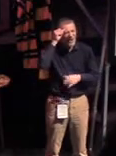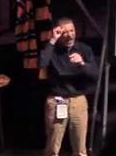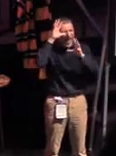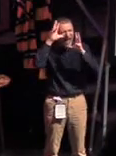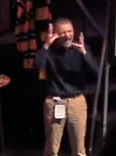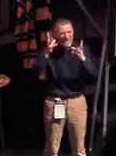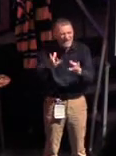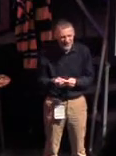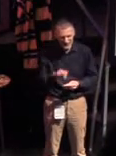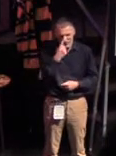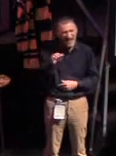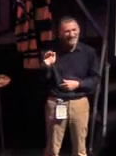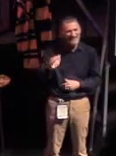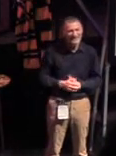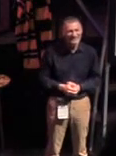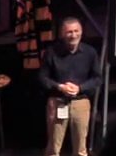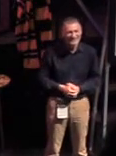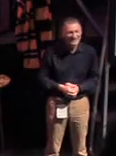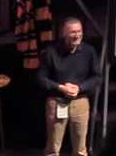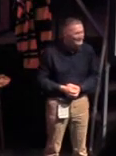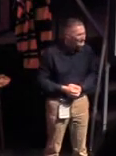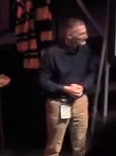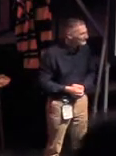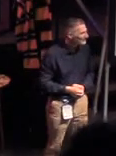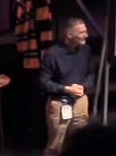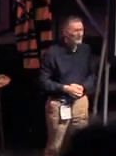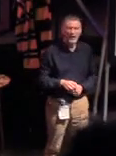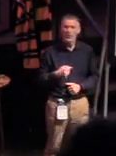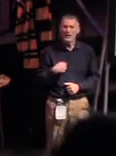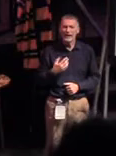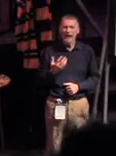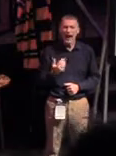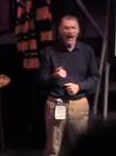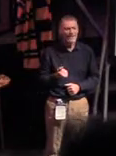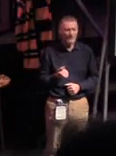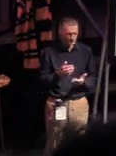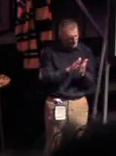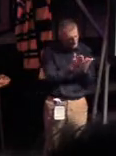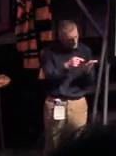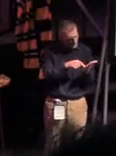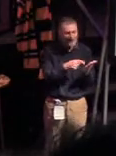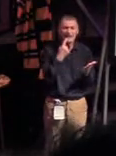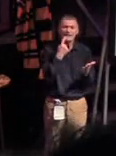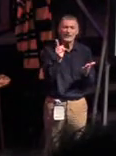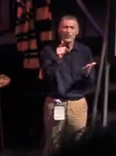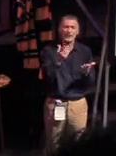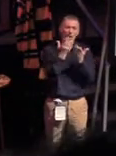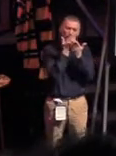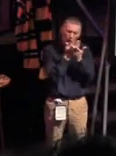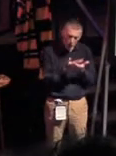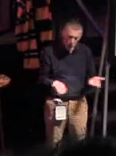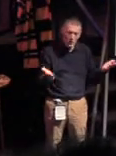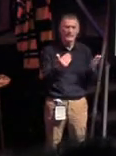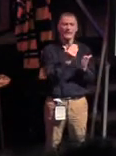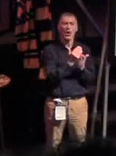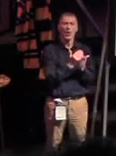answers, I can guarantee it. I'd also like to draw your attention to the courtesy code that's in the guide. This has been developed by the local team, and